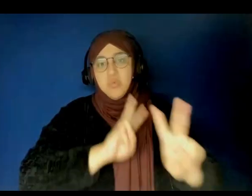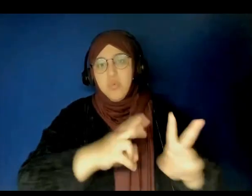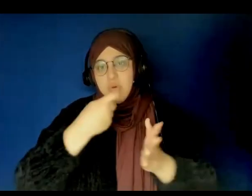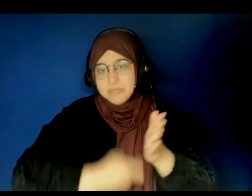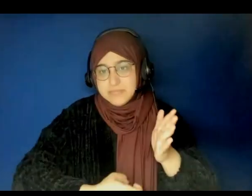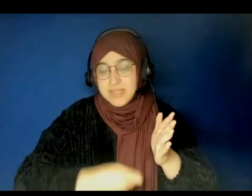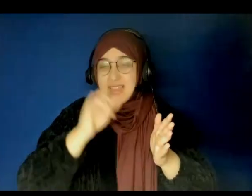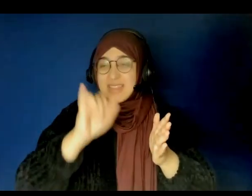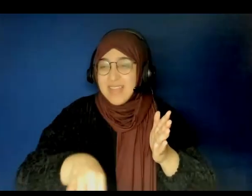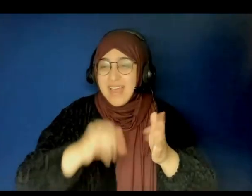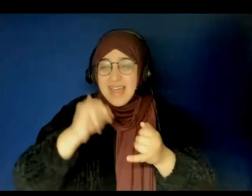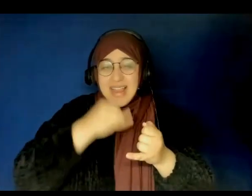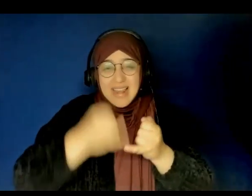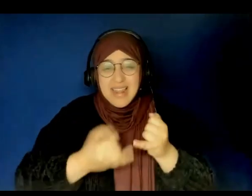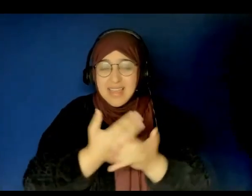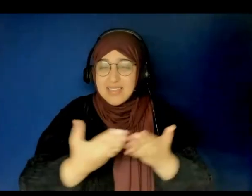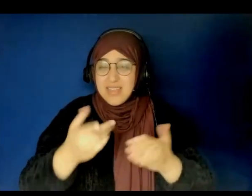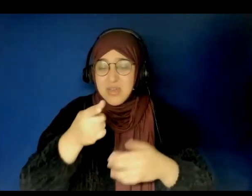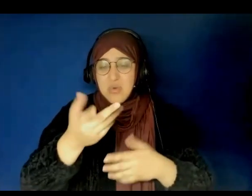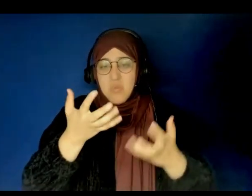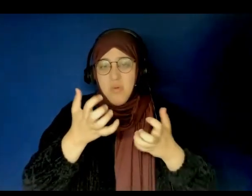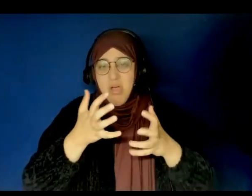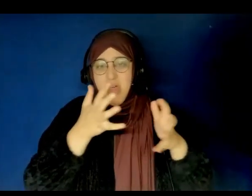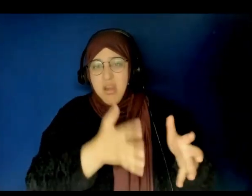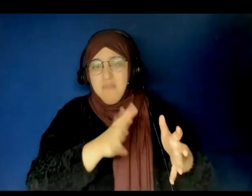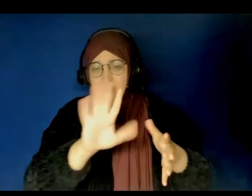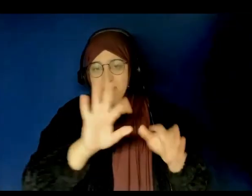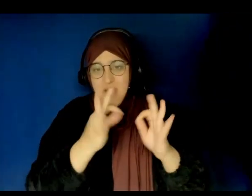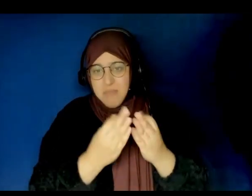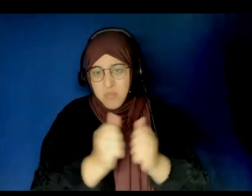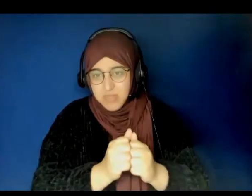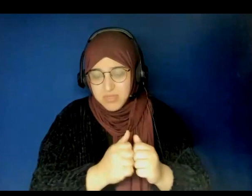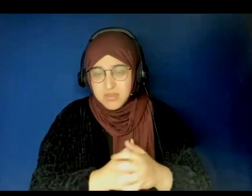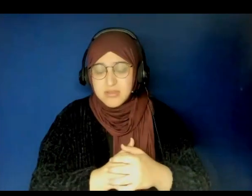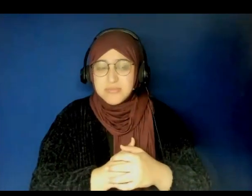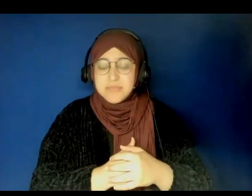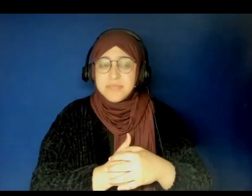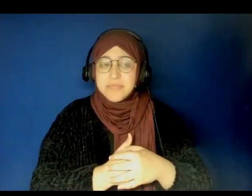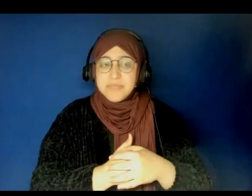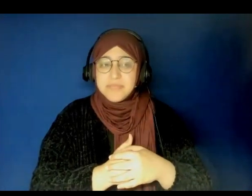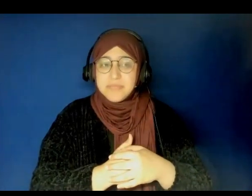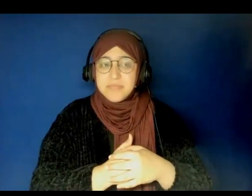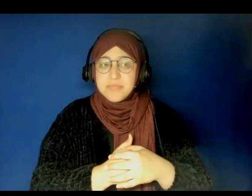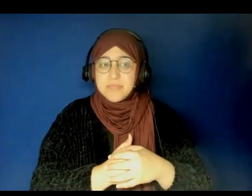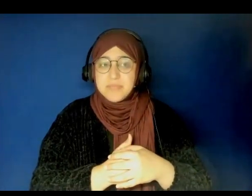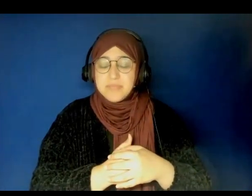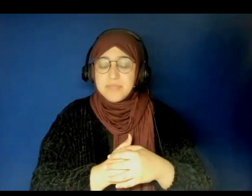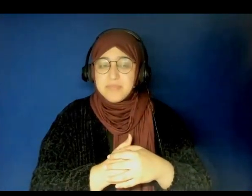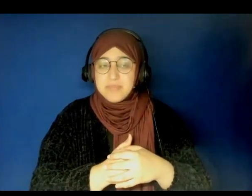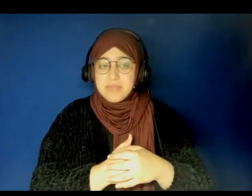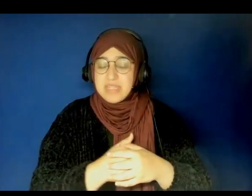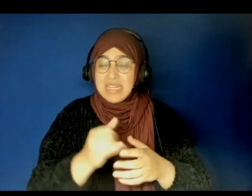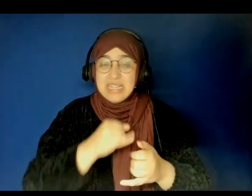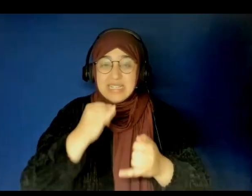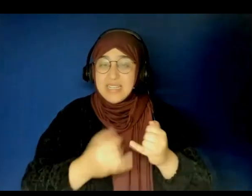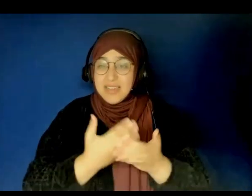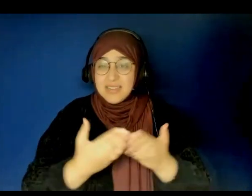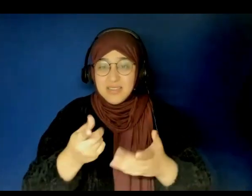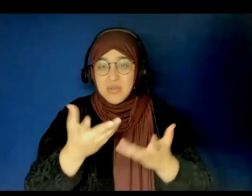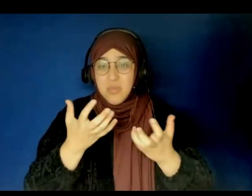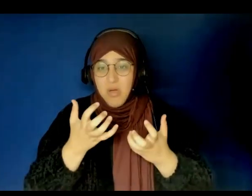to leave your family without or with is one of the last things you want to leave your family with is